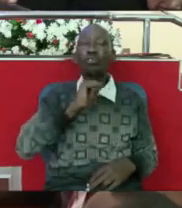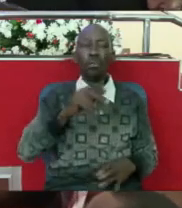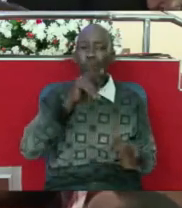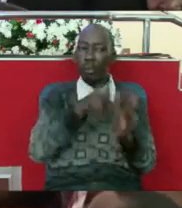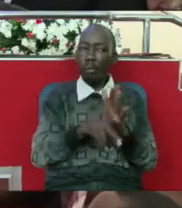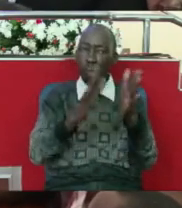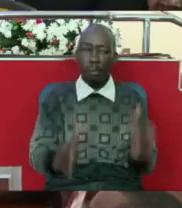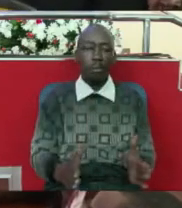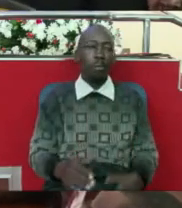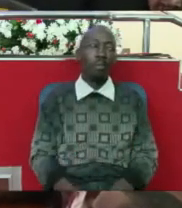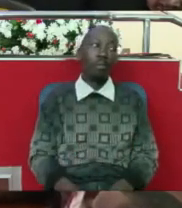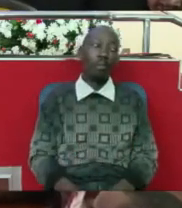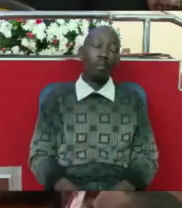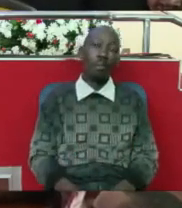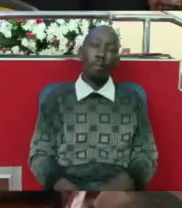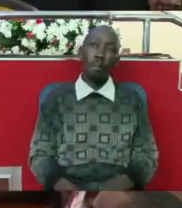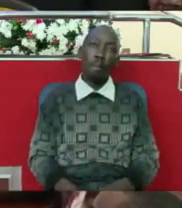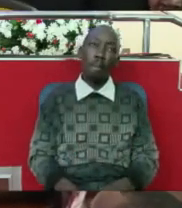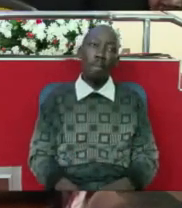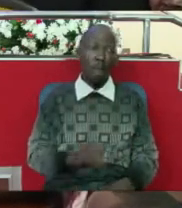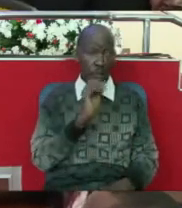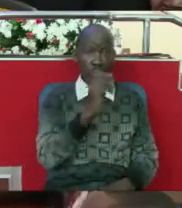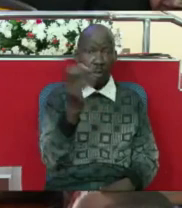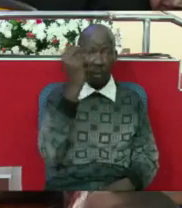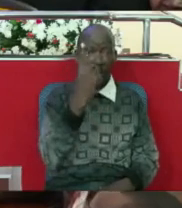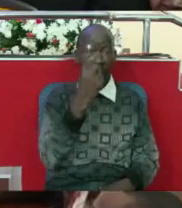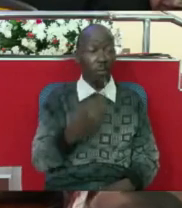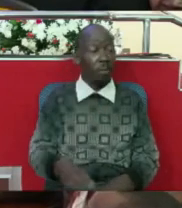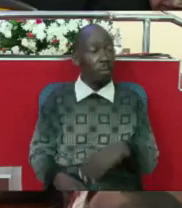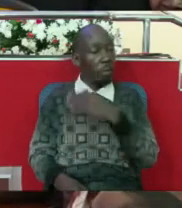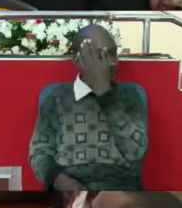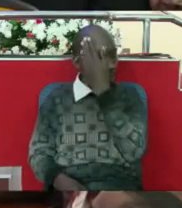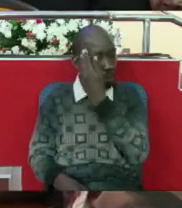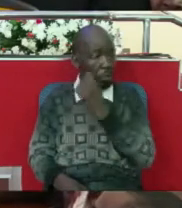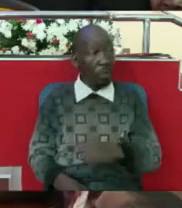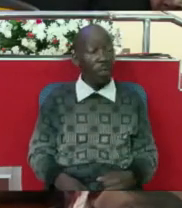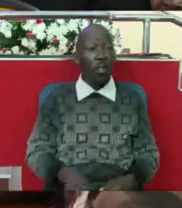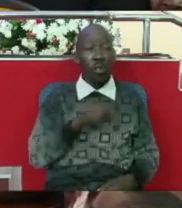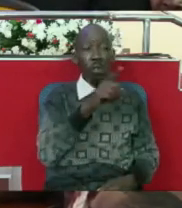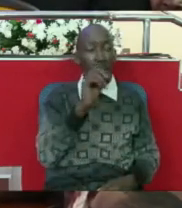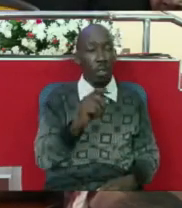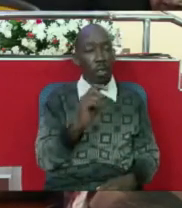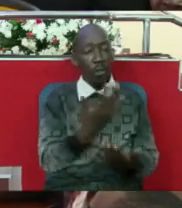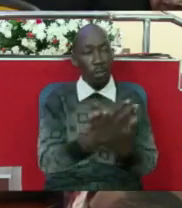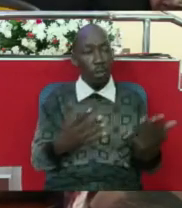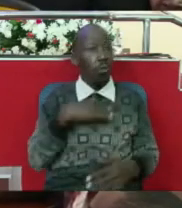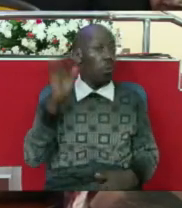haui. Are you with me? Je, mko na mimi? And it offends me to hear